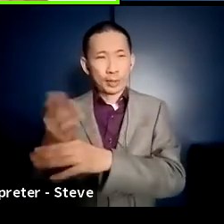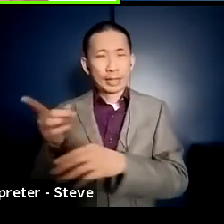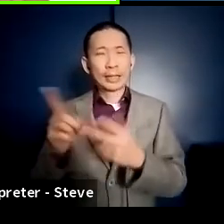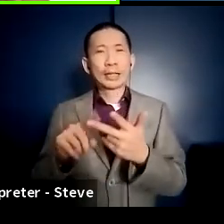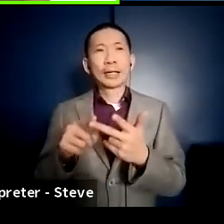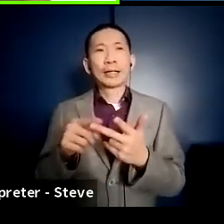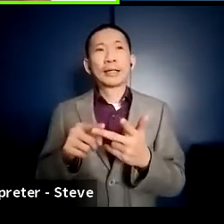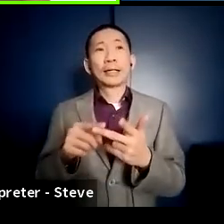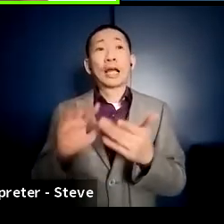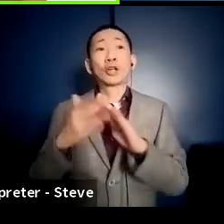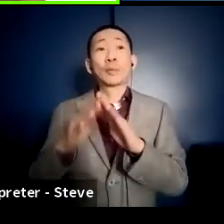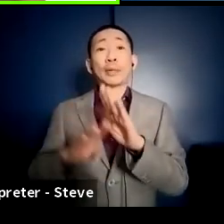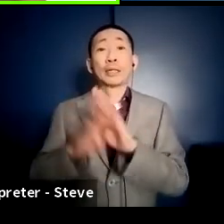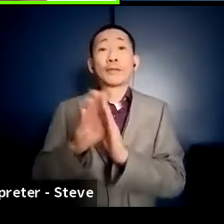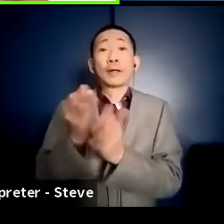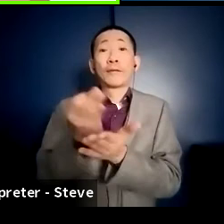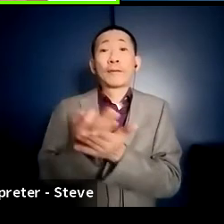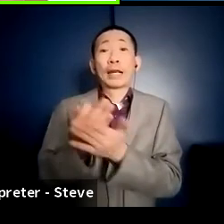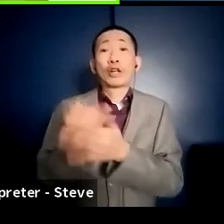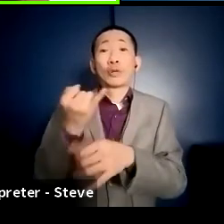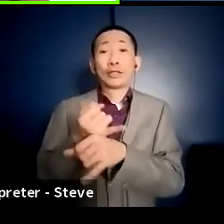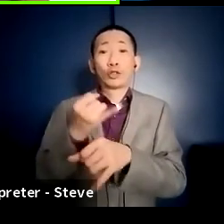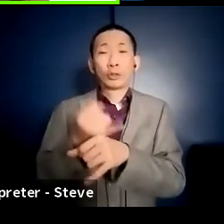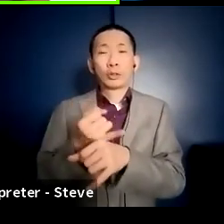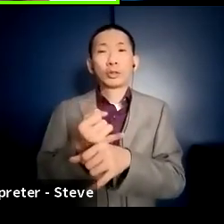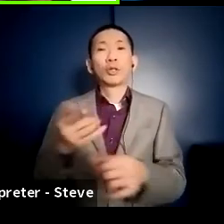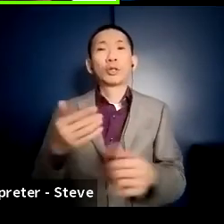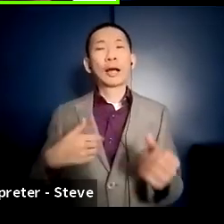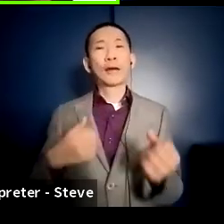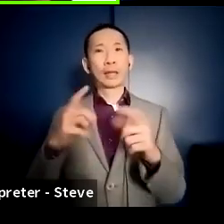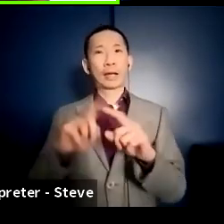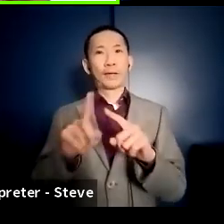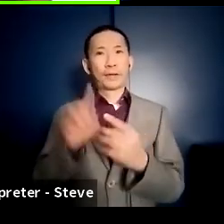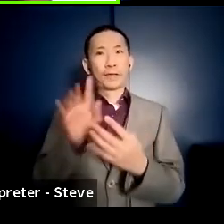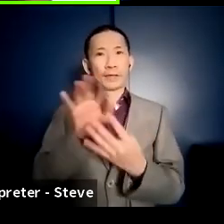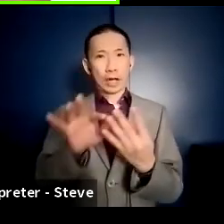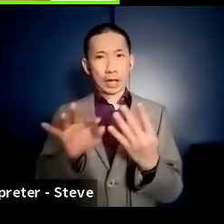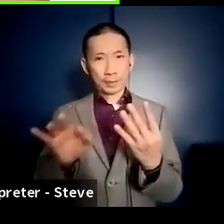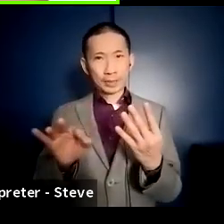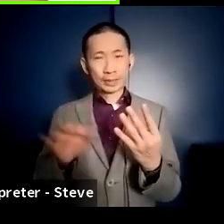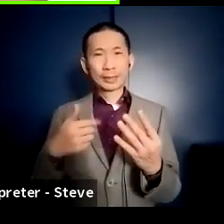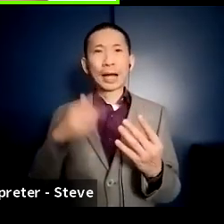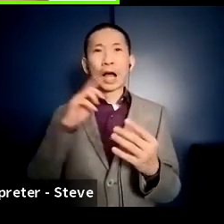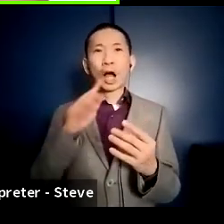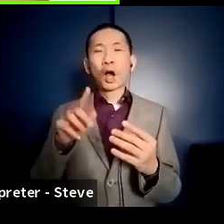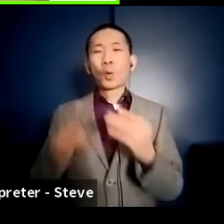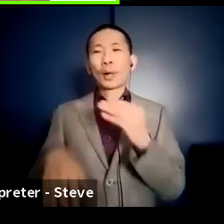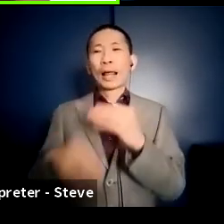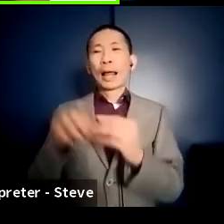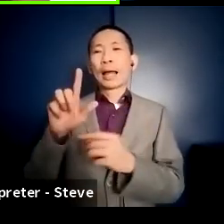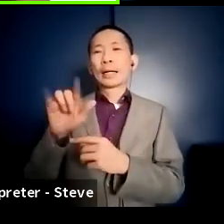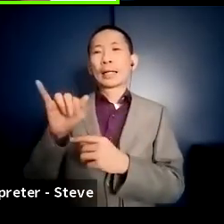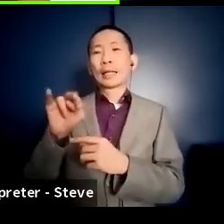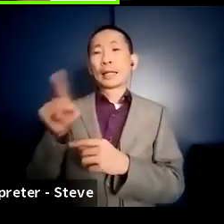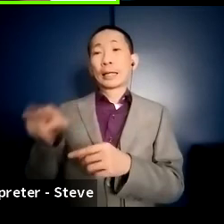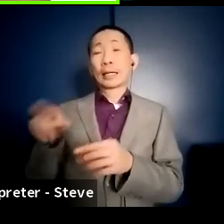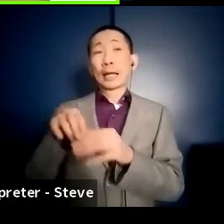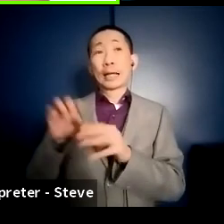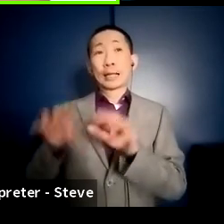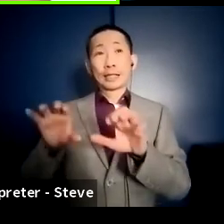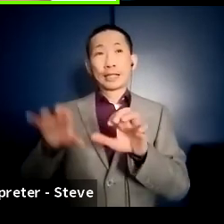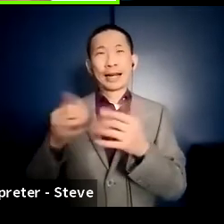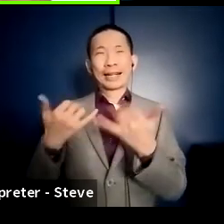community development financial institutions. You know, there's a lot of different sort of options. I'm actually gonna drop a link in the chat. This is a piece that's